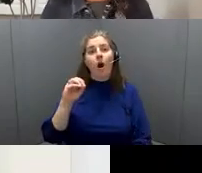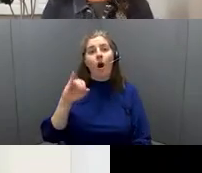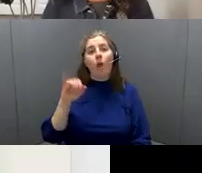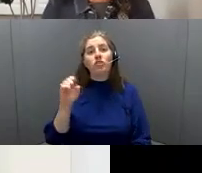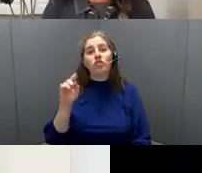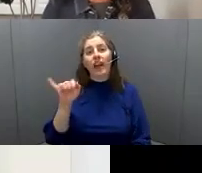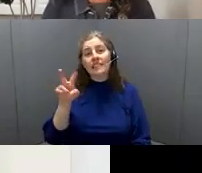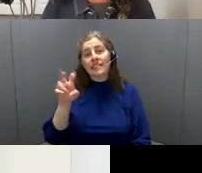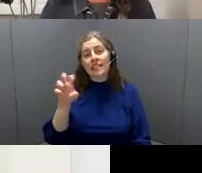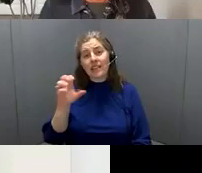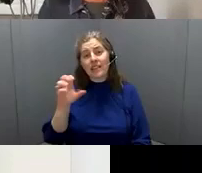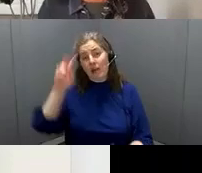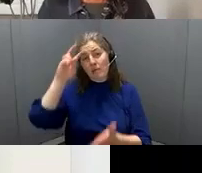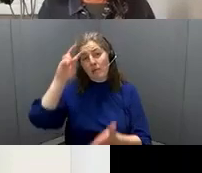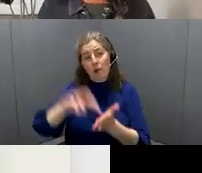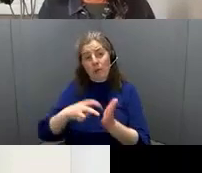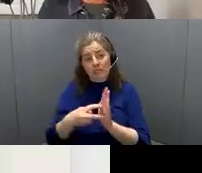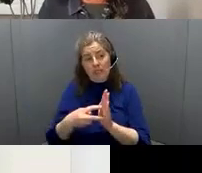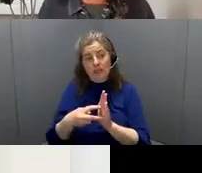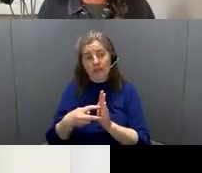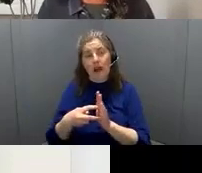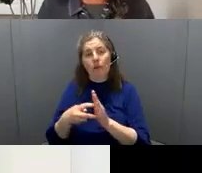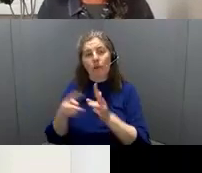just going to cut.